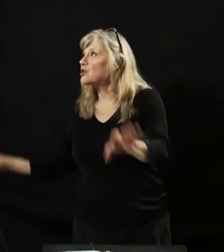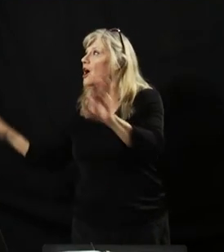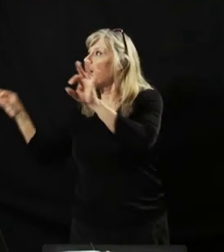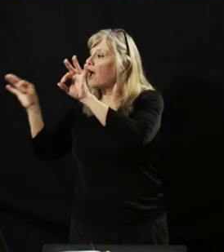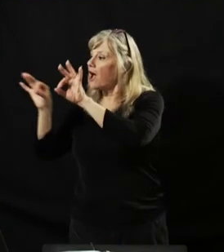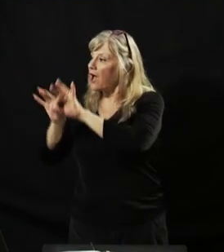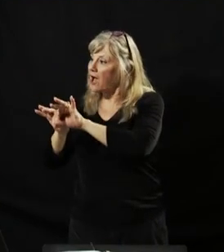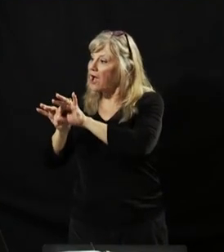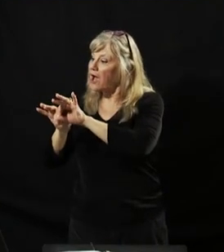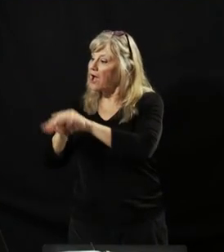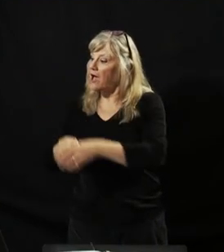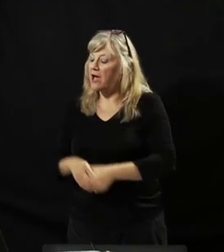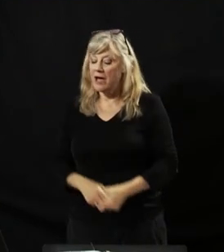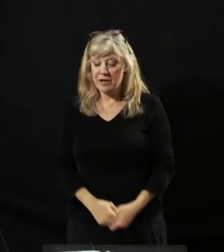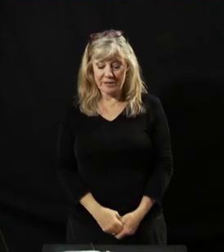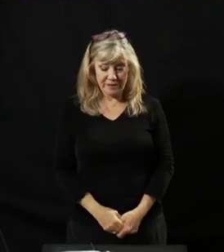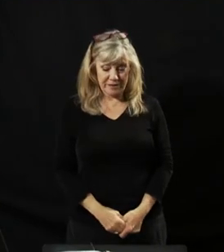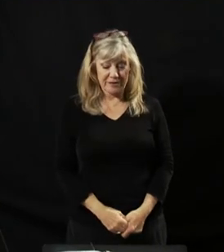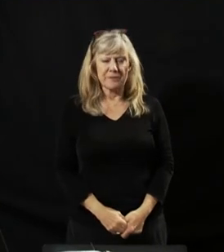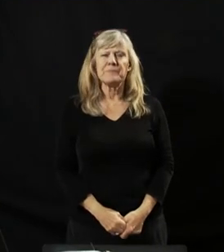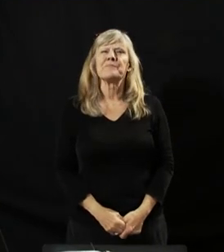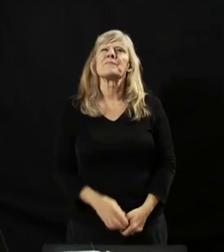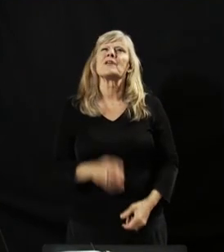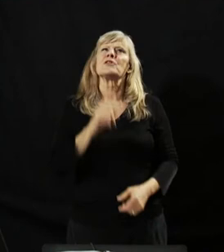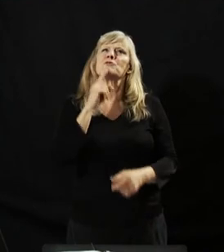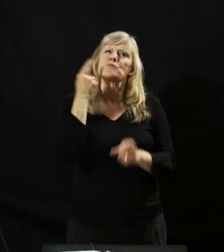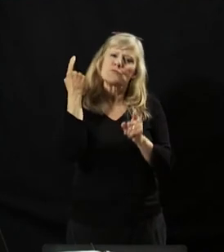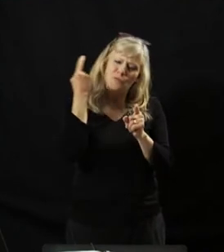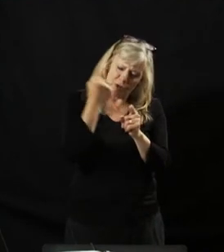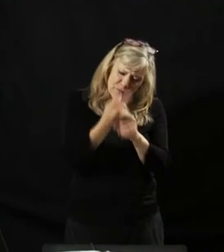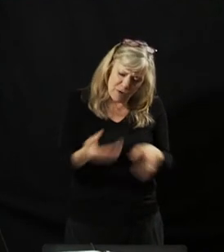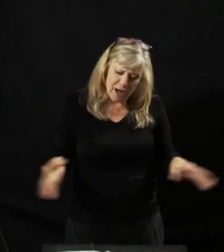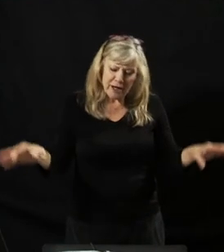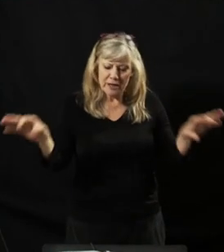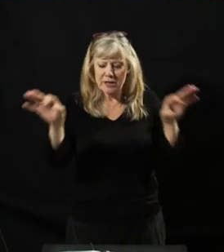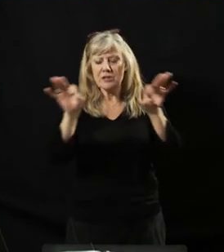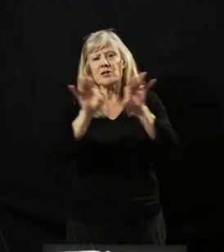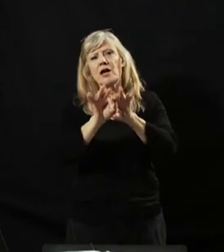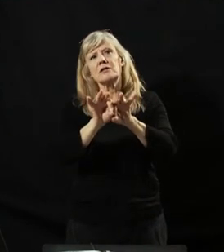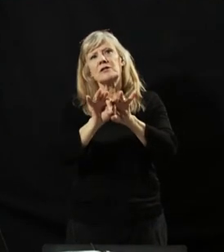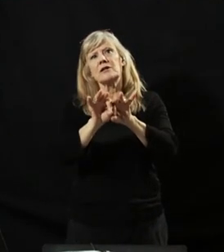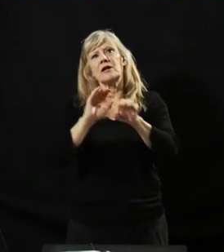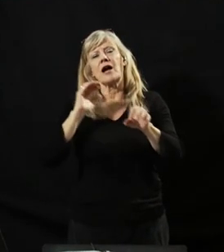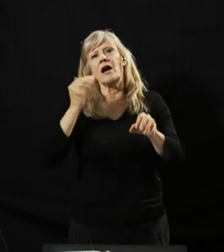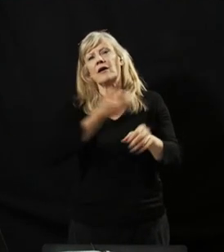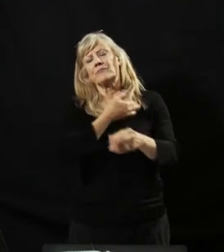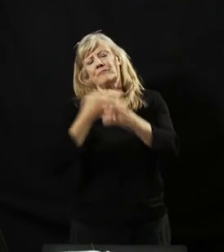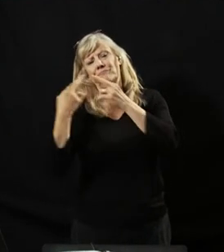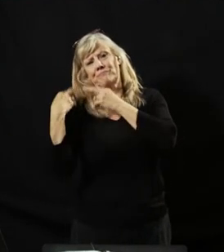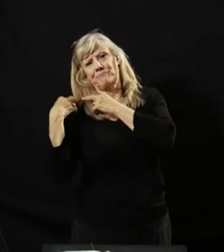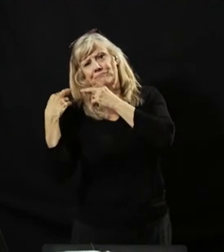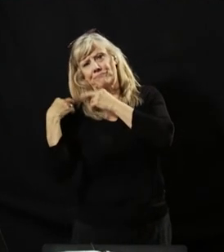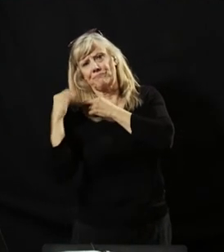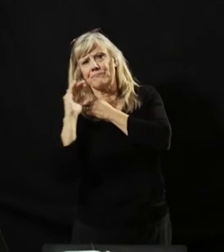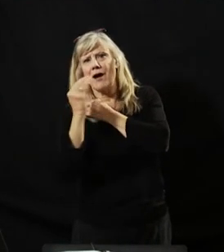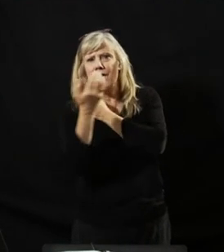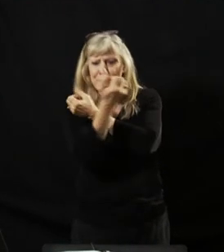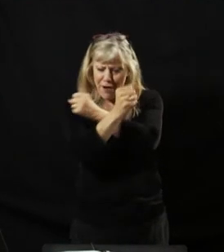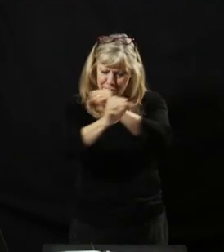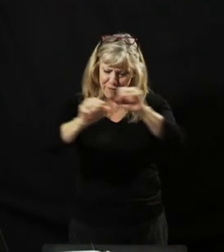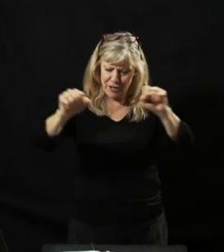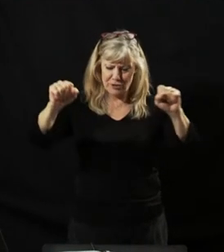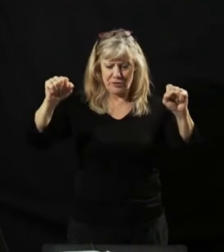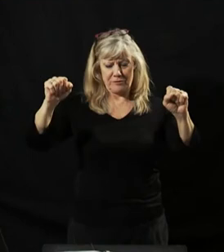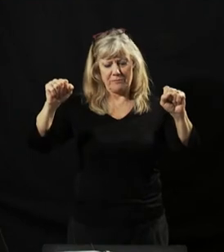and just. It is truly right and just, our duty and our